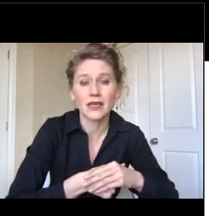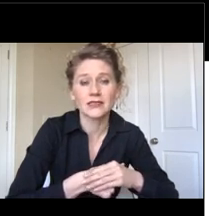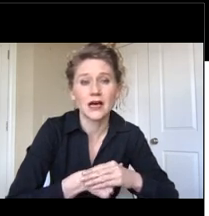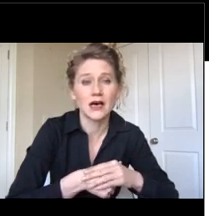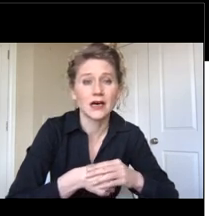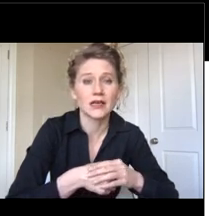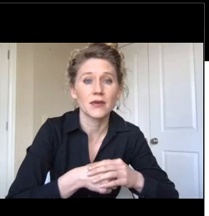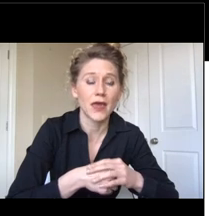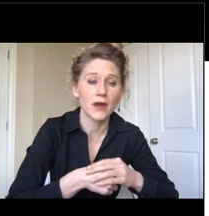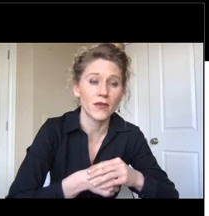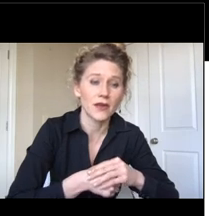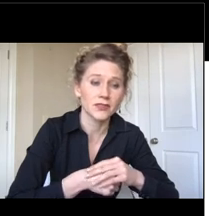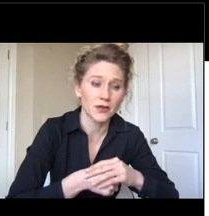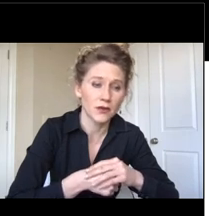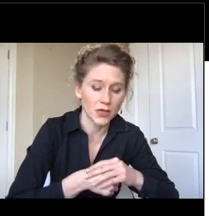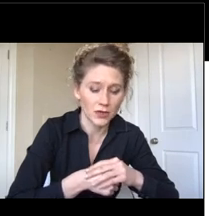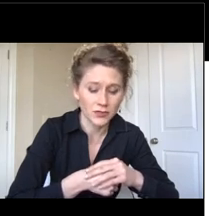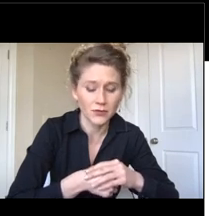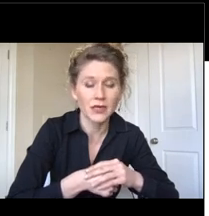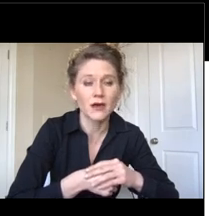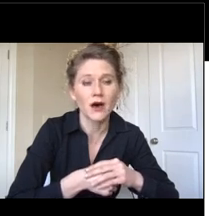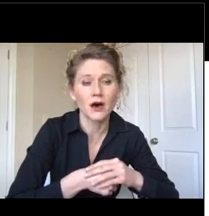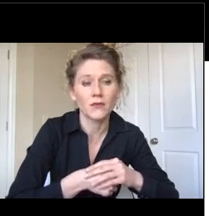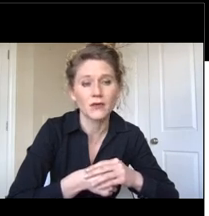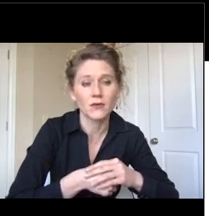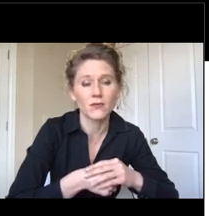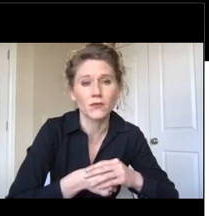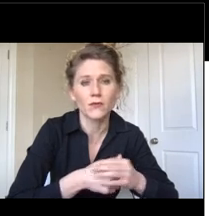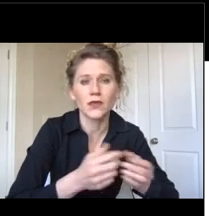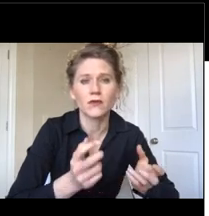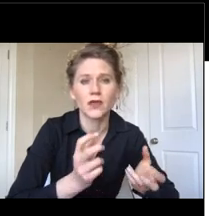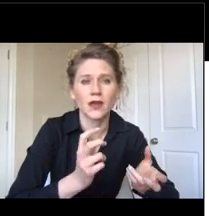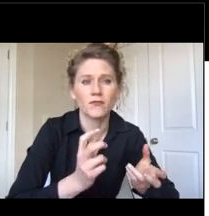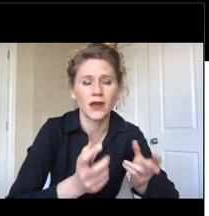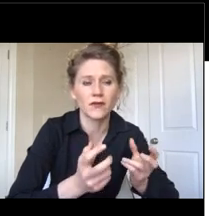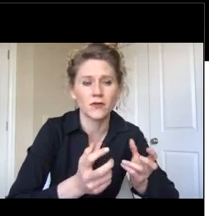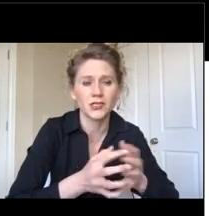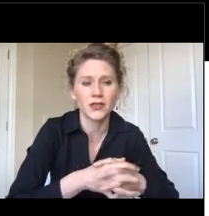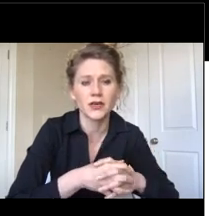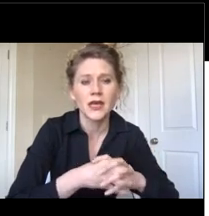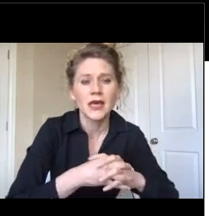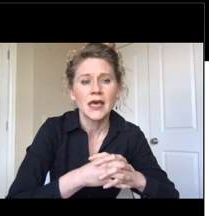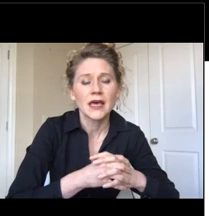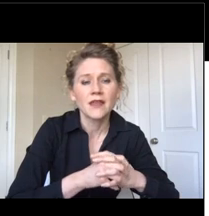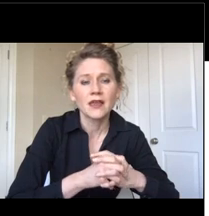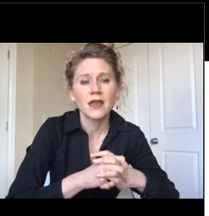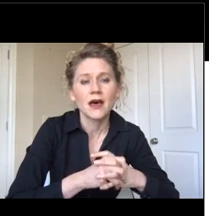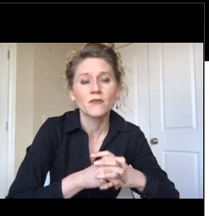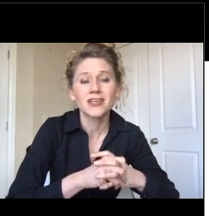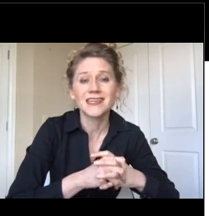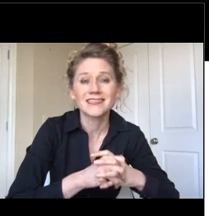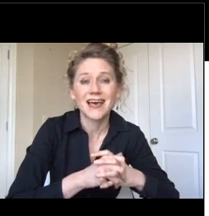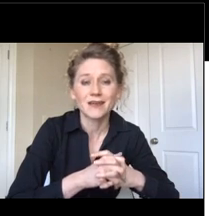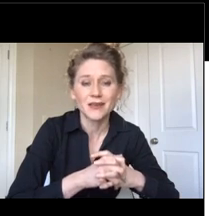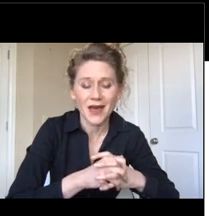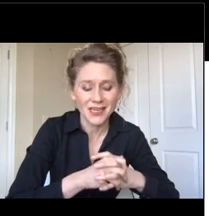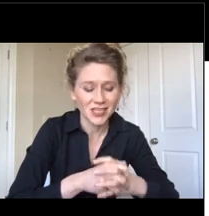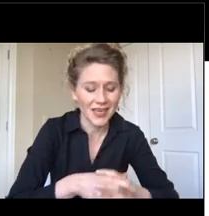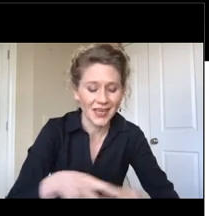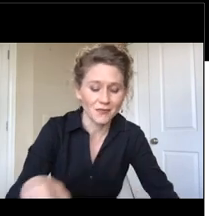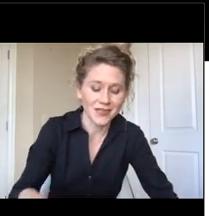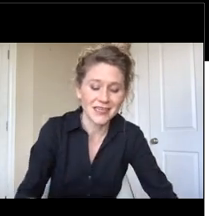learn and compare what they're doing, what you're doing, and what you can kind of benefit from each other? And then residents, how